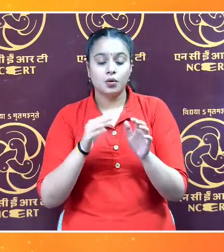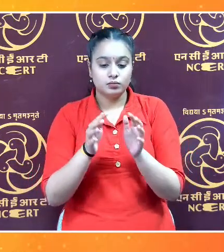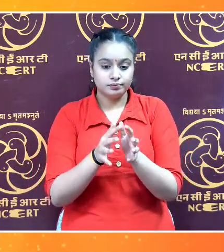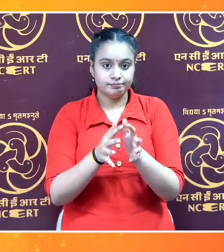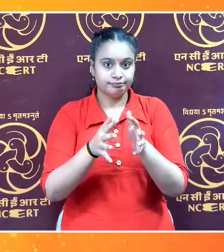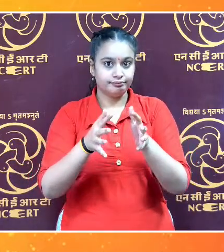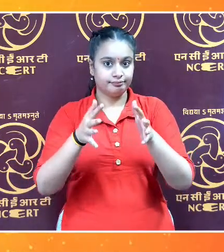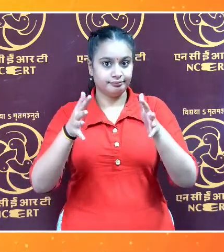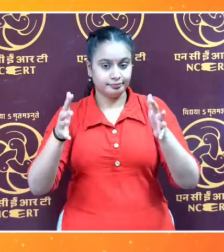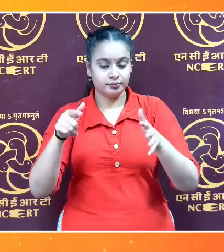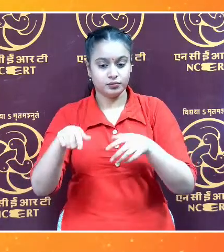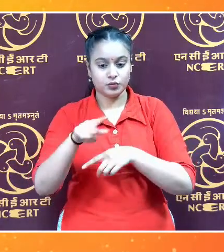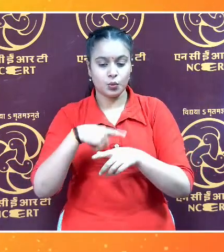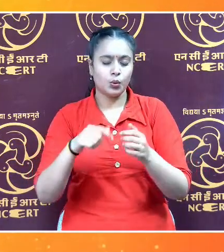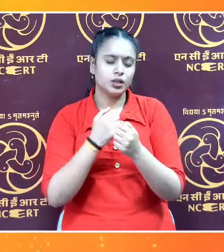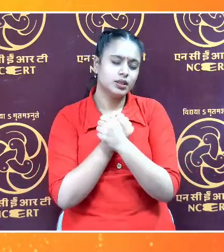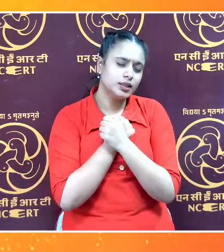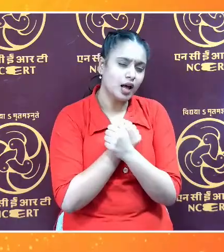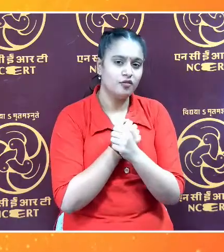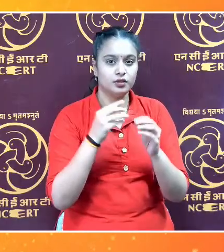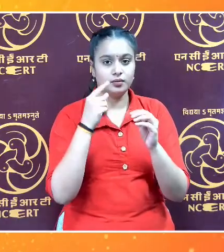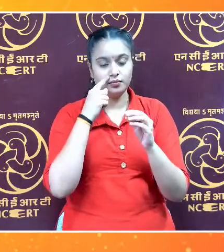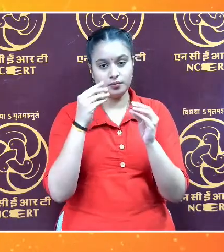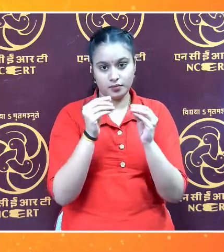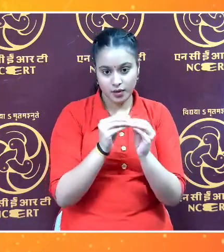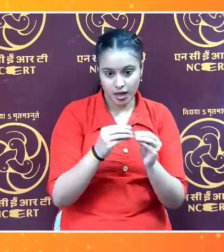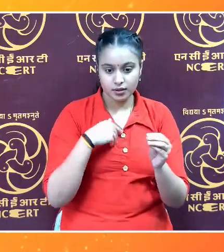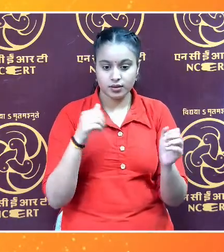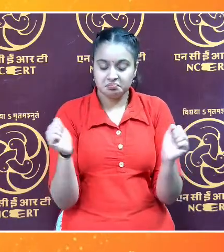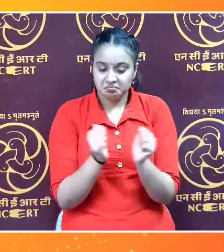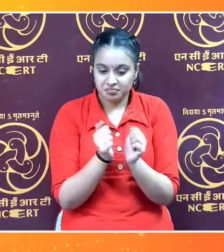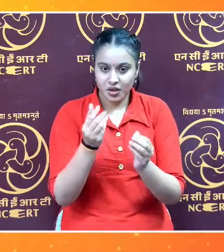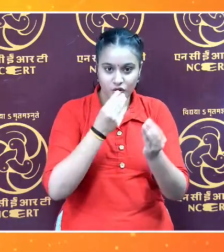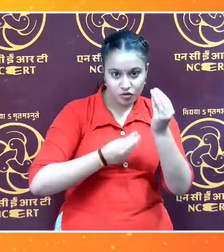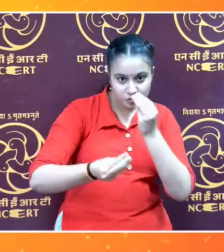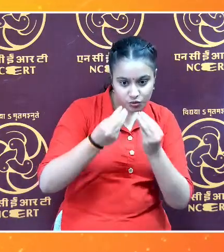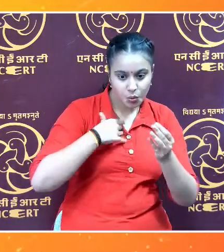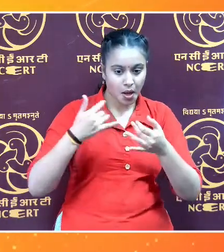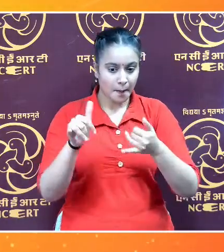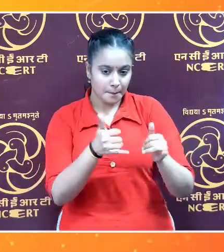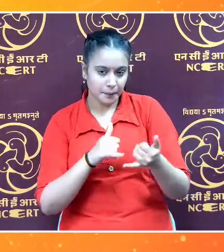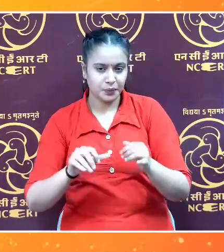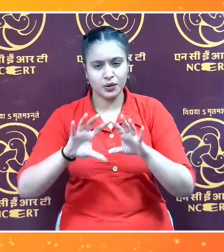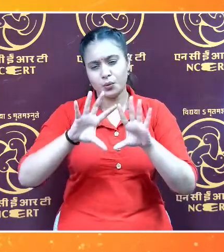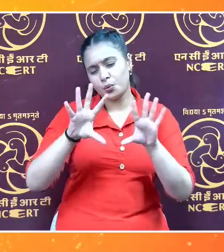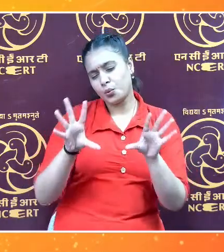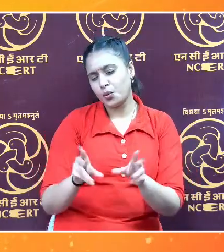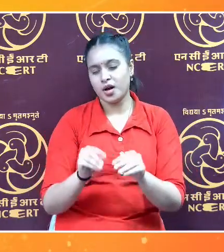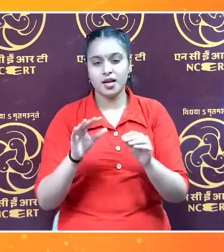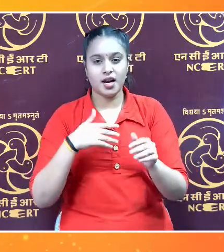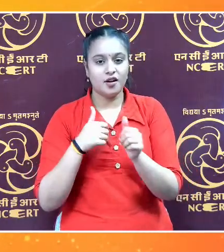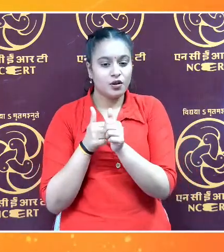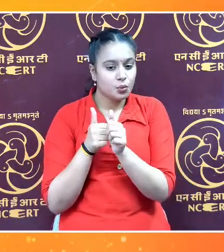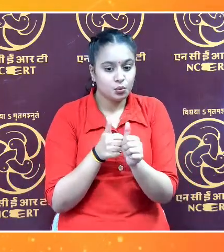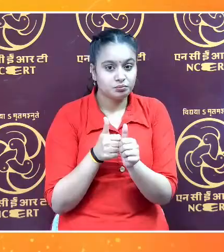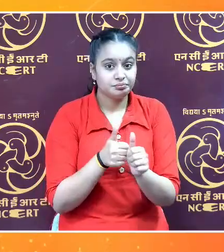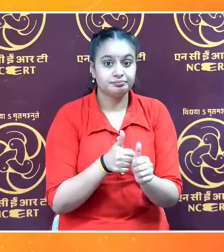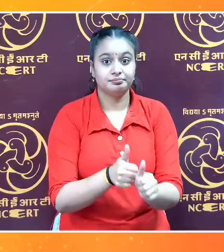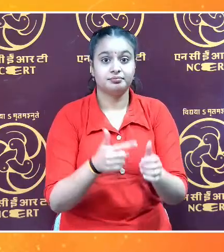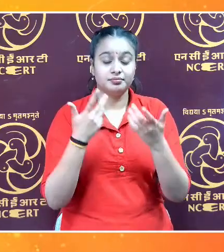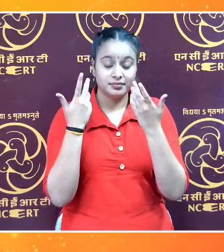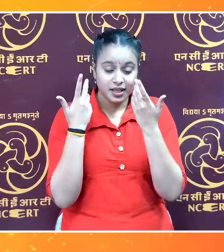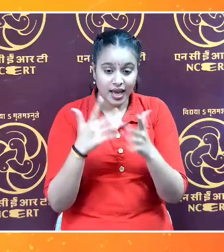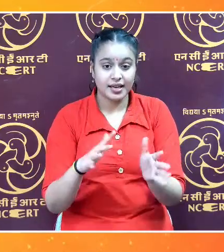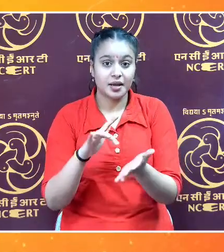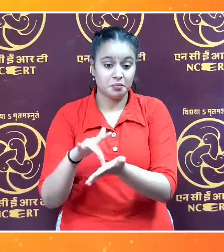They became best friends. They ate and played together. Moti followed Badal wherever he went.